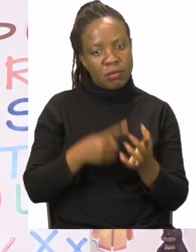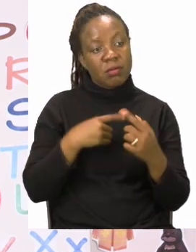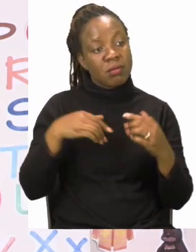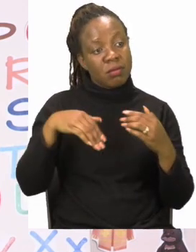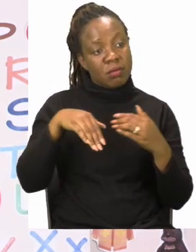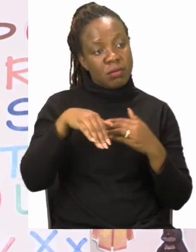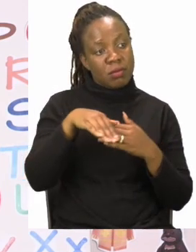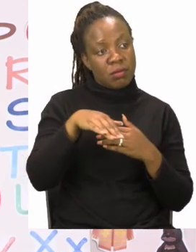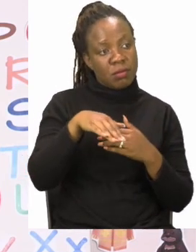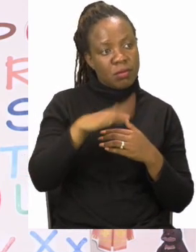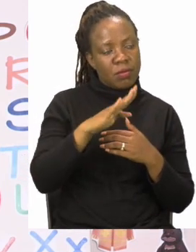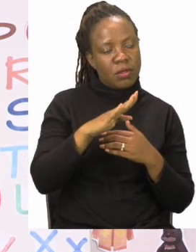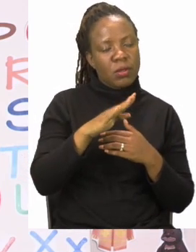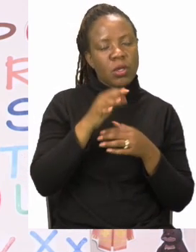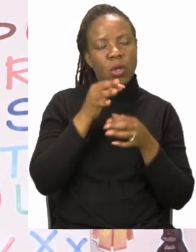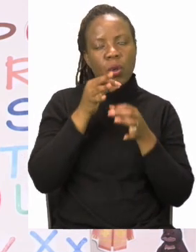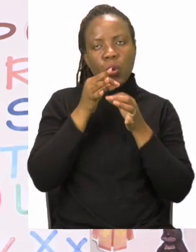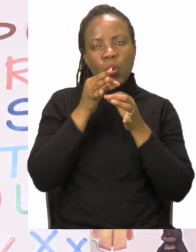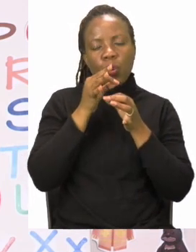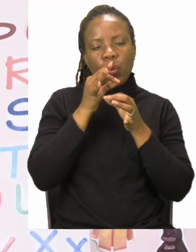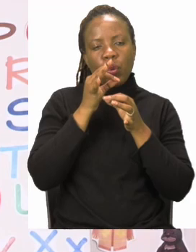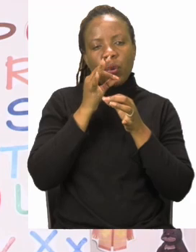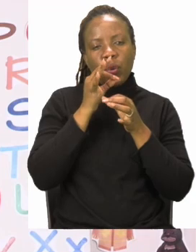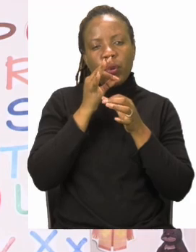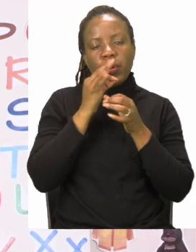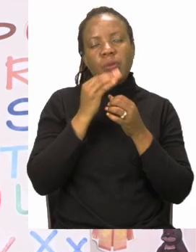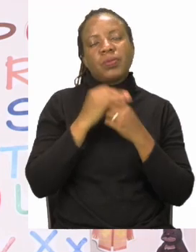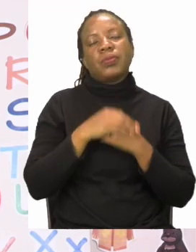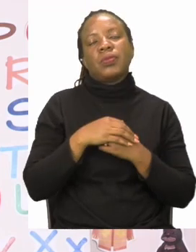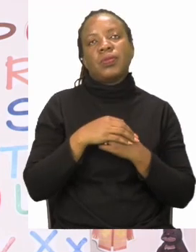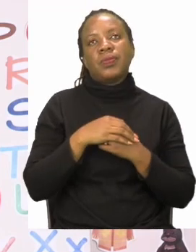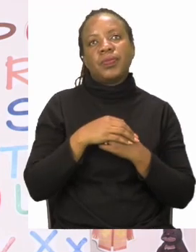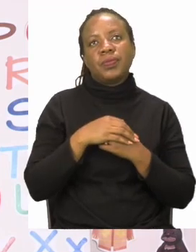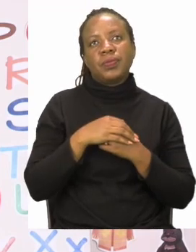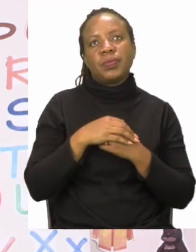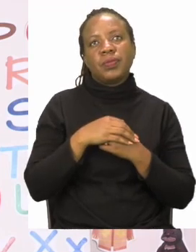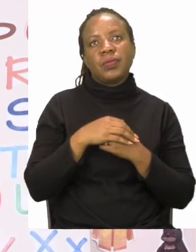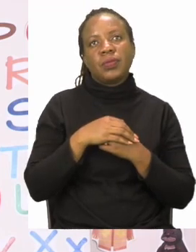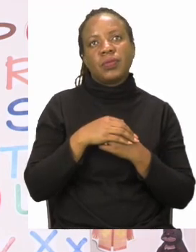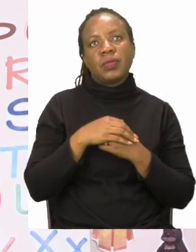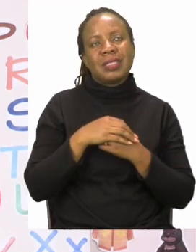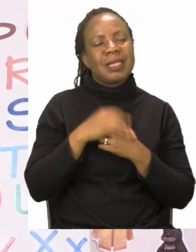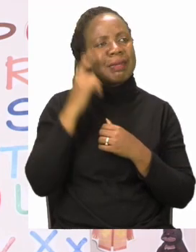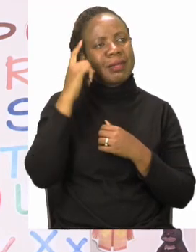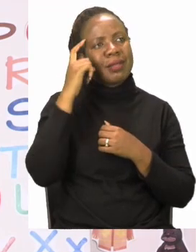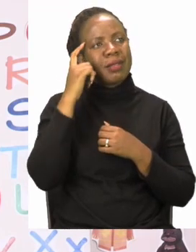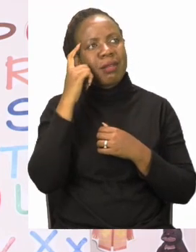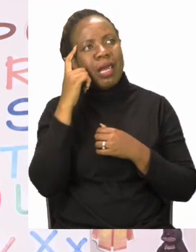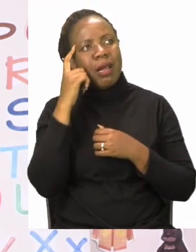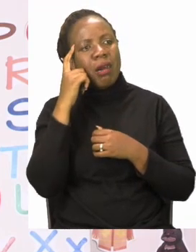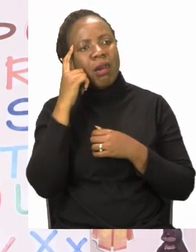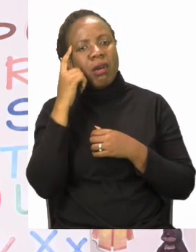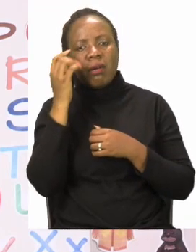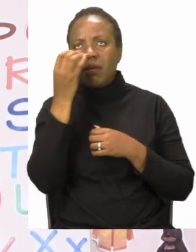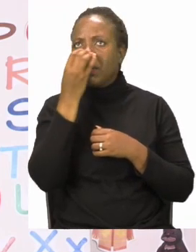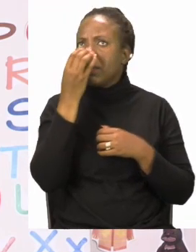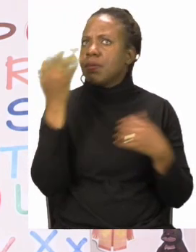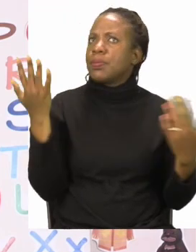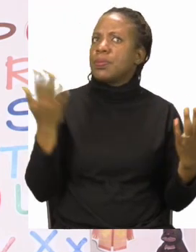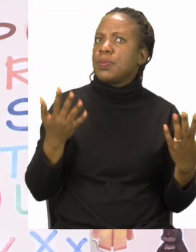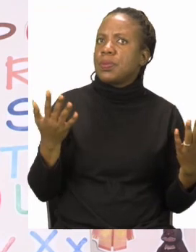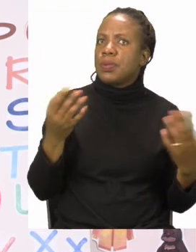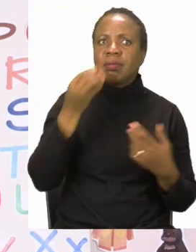nice hot chocolate. Now, I wonder where Zoshi is. Zoshi, do you see